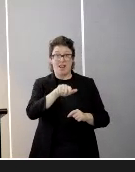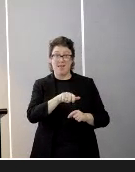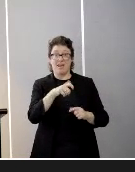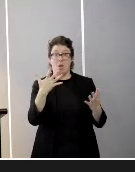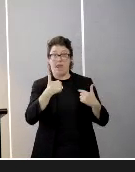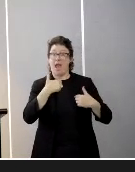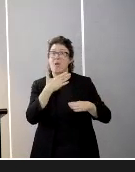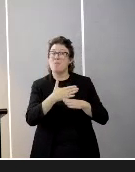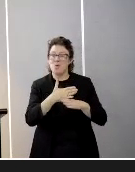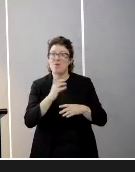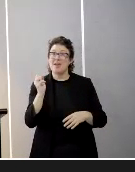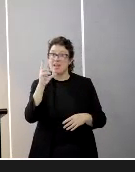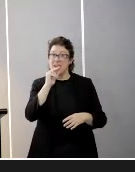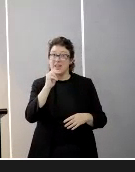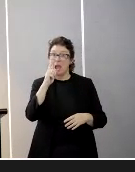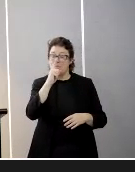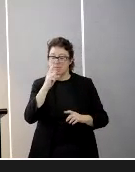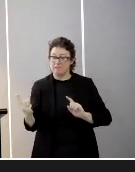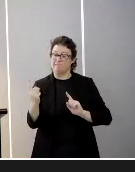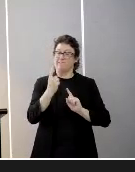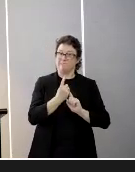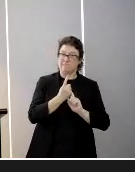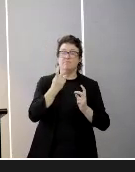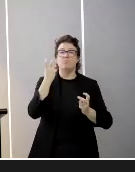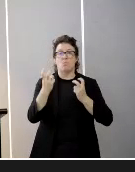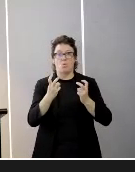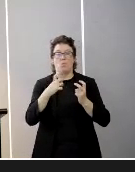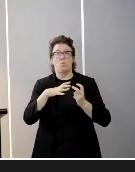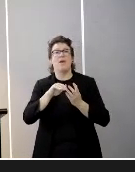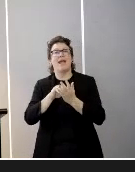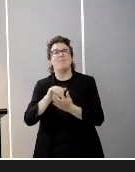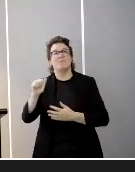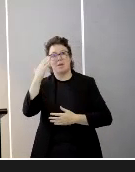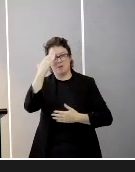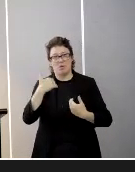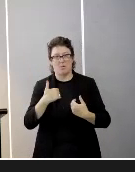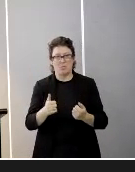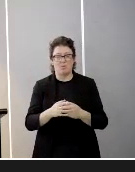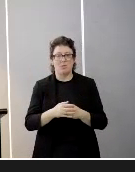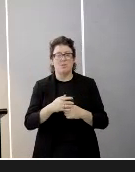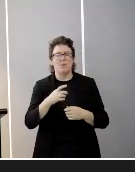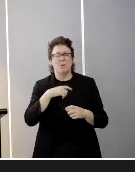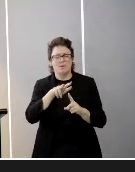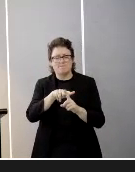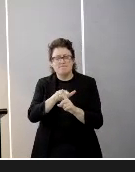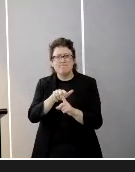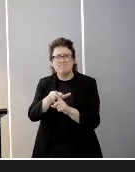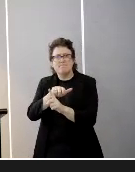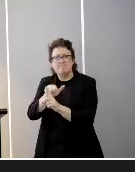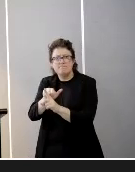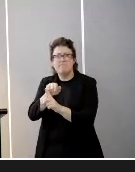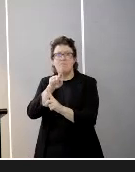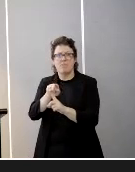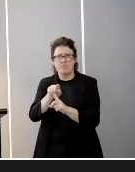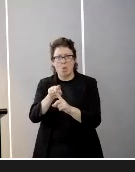Center. And these are young people that are seeking help for their mental health. And when we identify these different genes, we can kind of count them all and